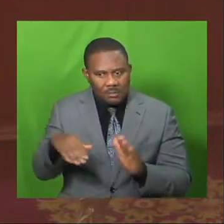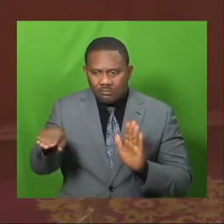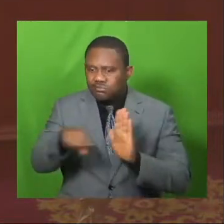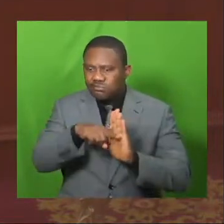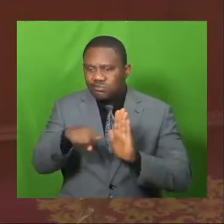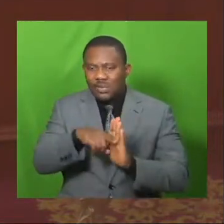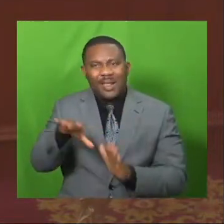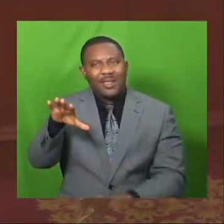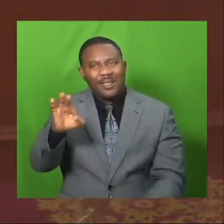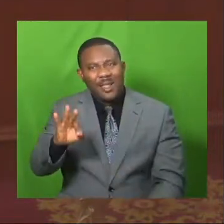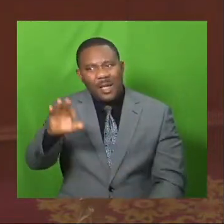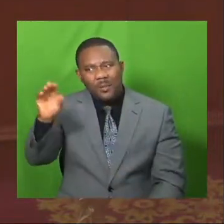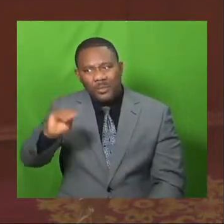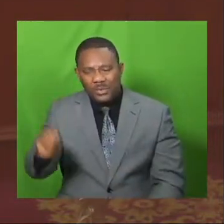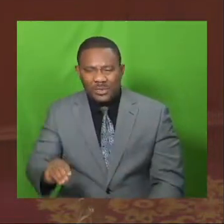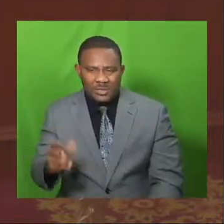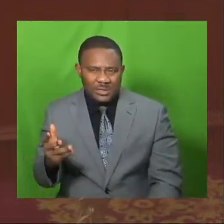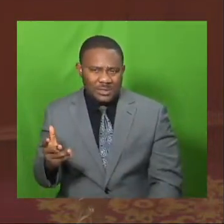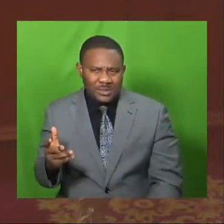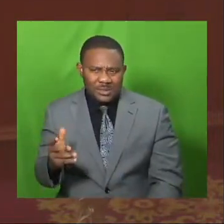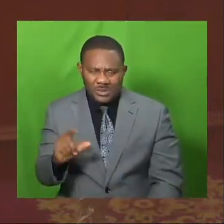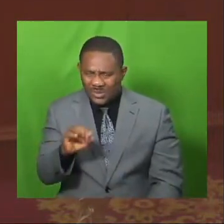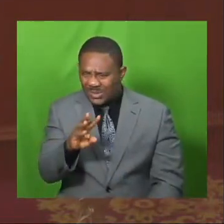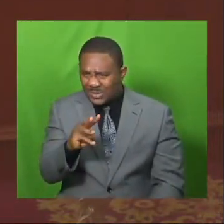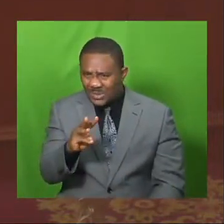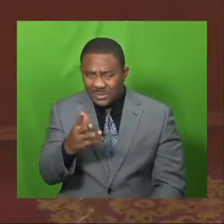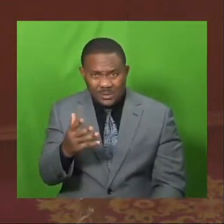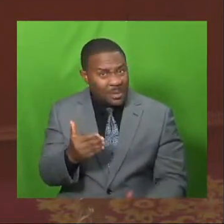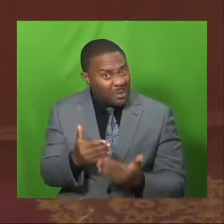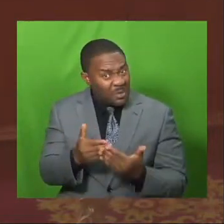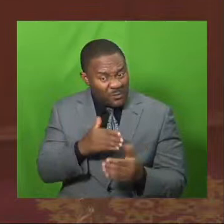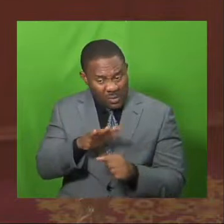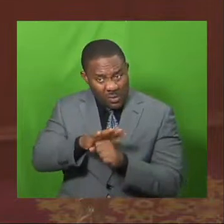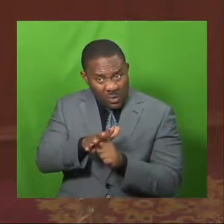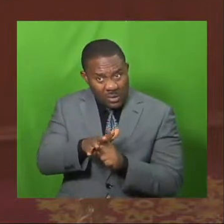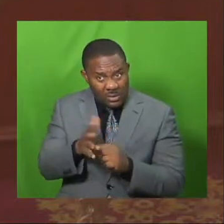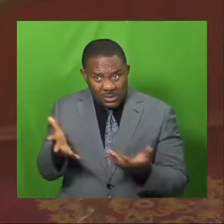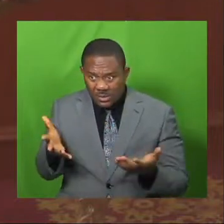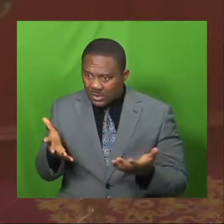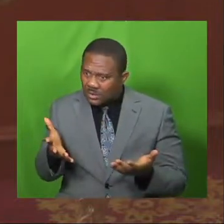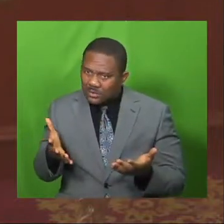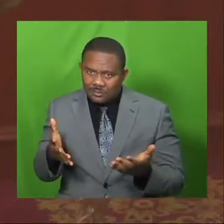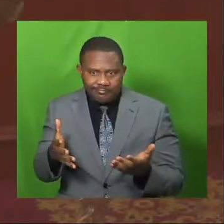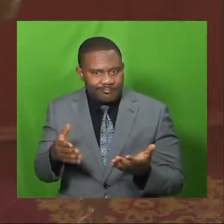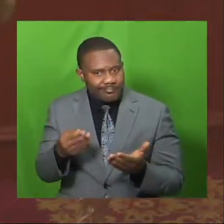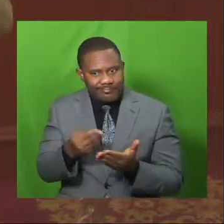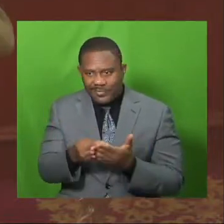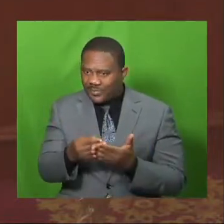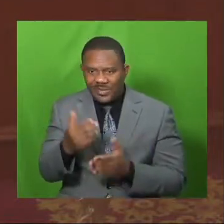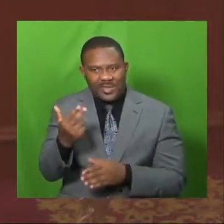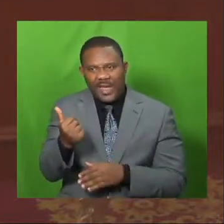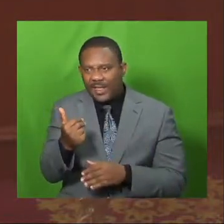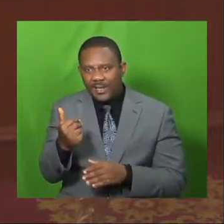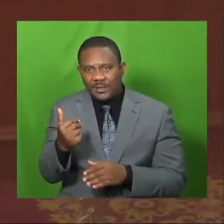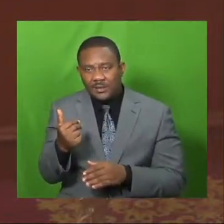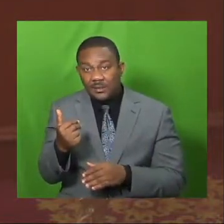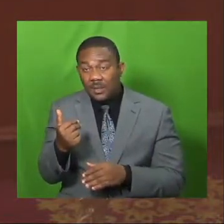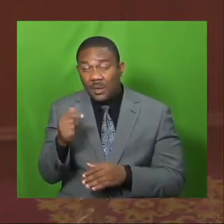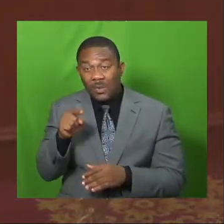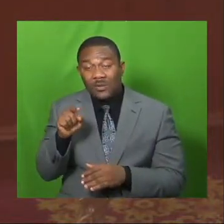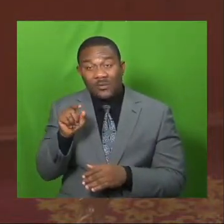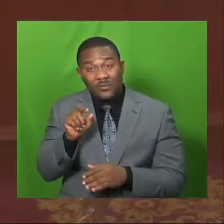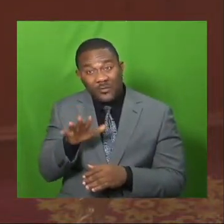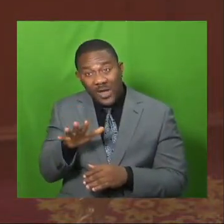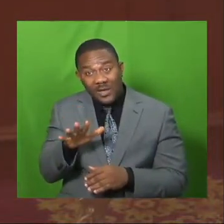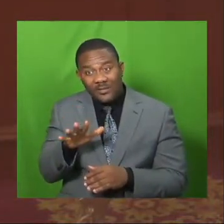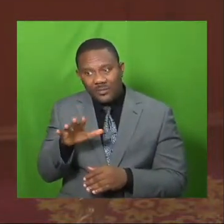in 2016. By 2019, before COVID, you are already depreciating by 13.5%. And